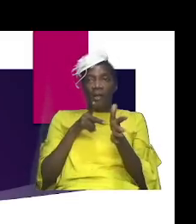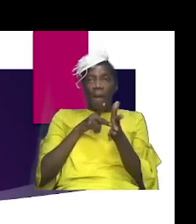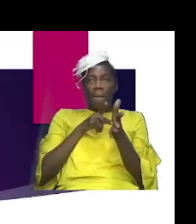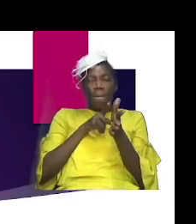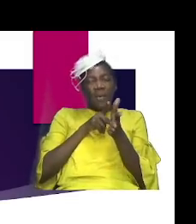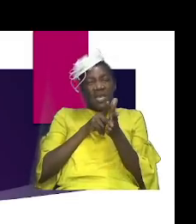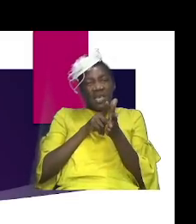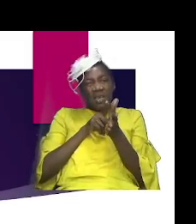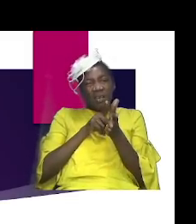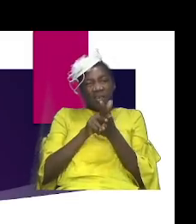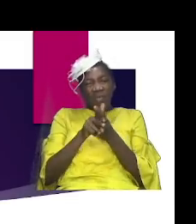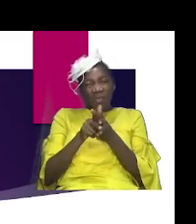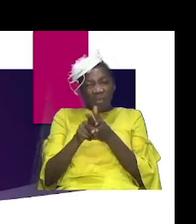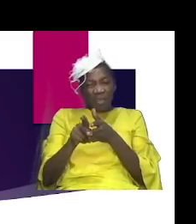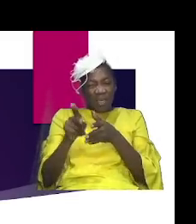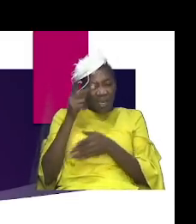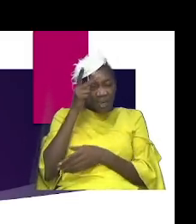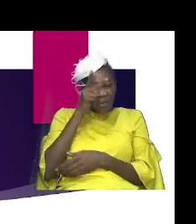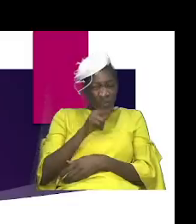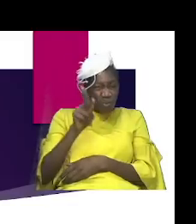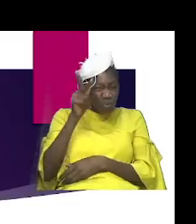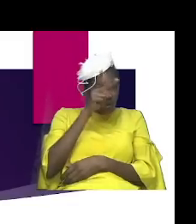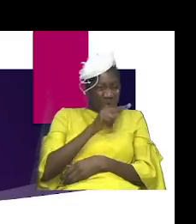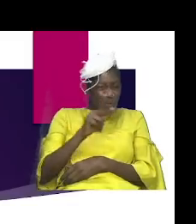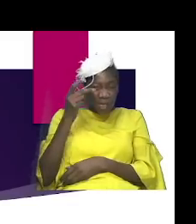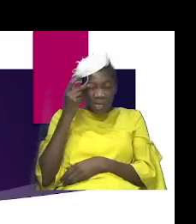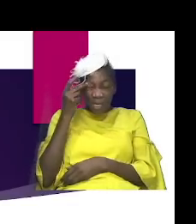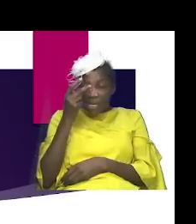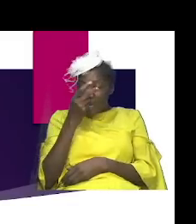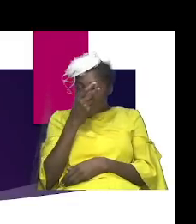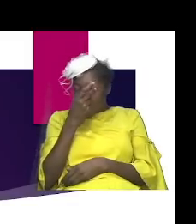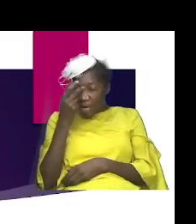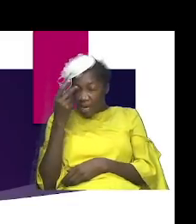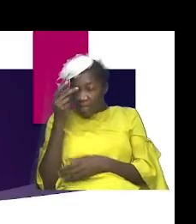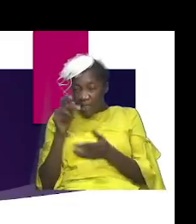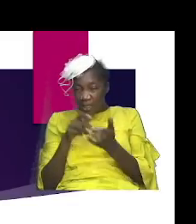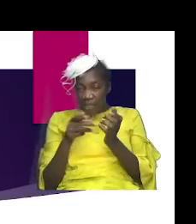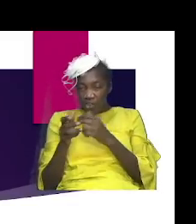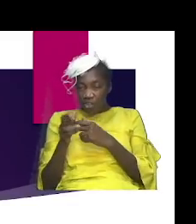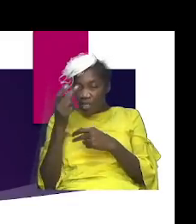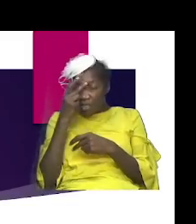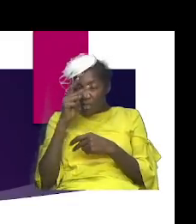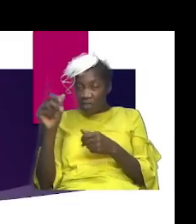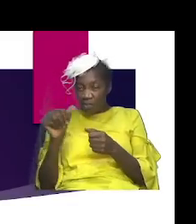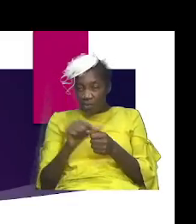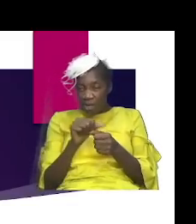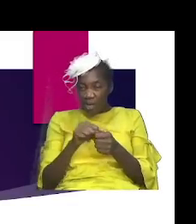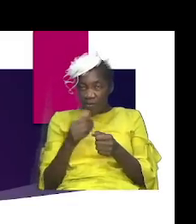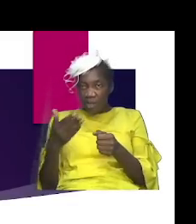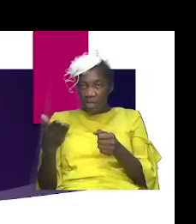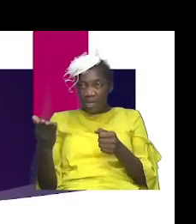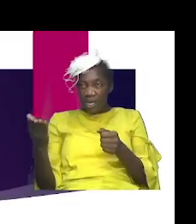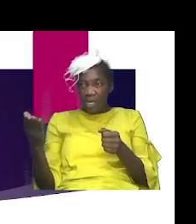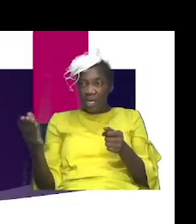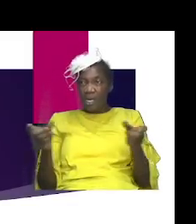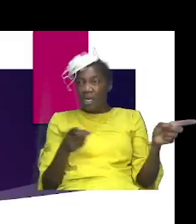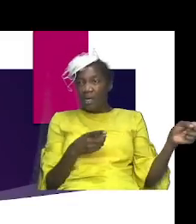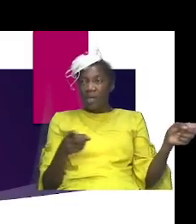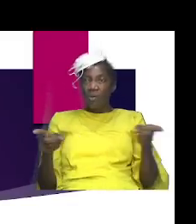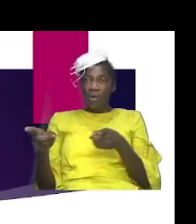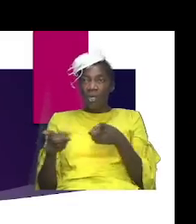piercing, probing, omniscient eyes of Jesus will see through everything that we